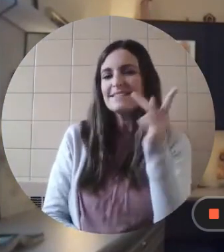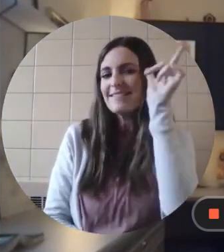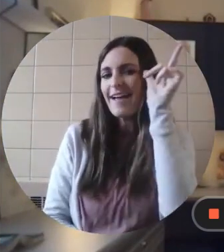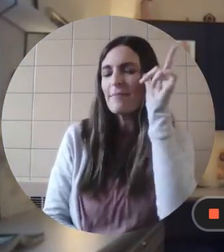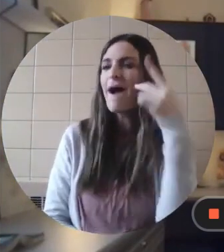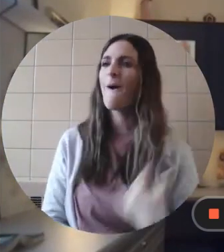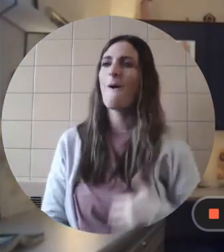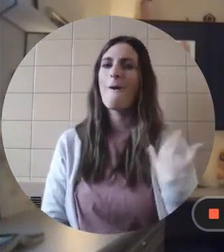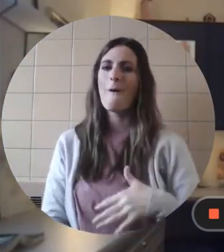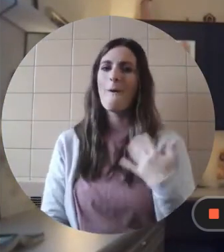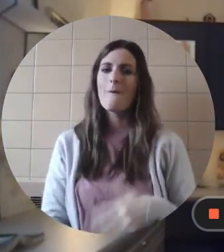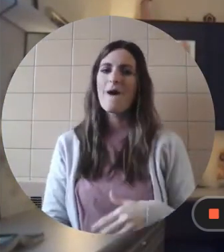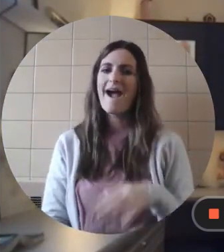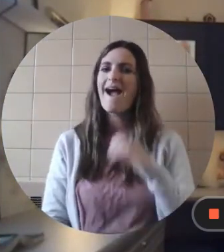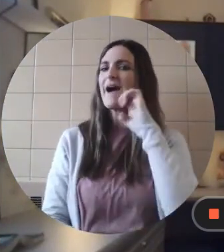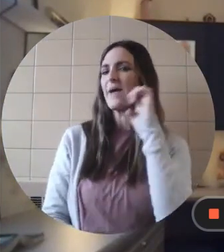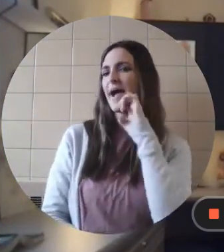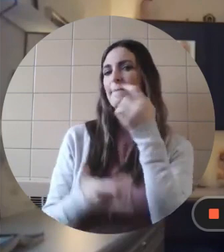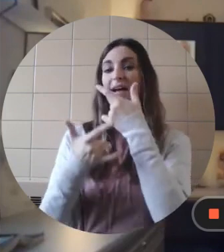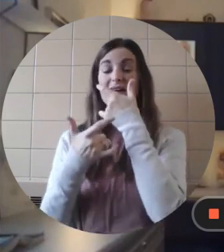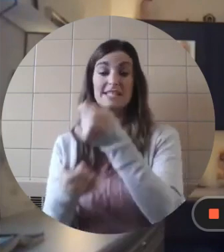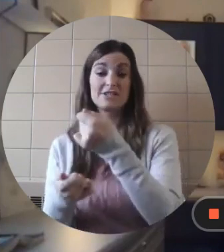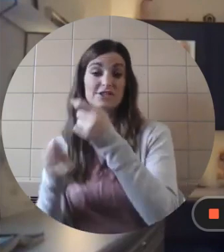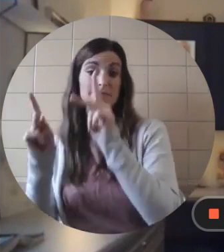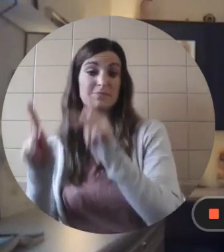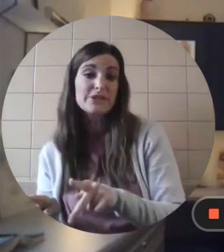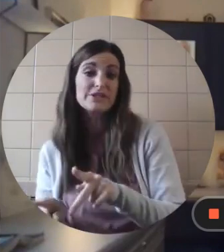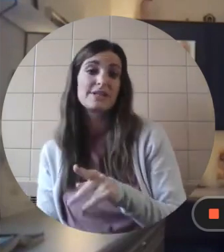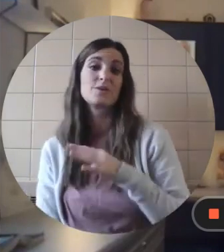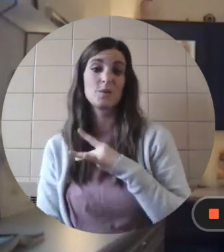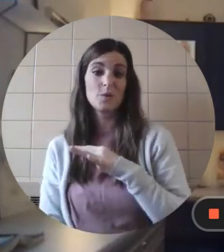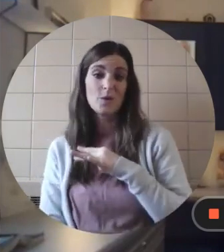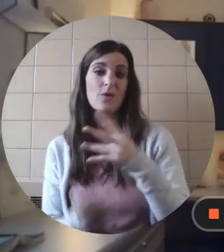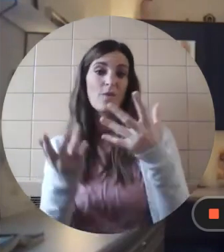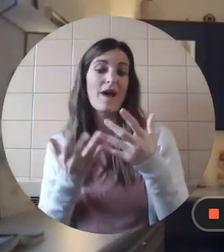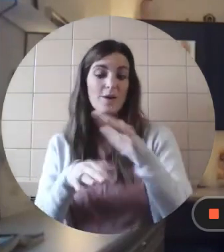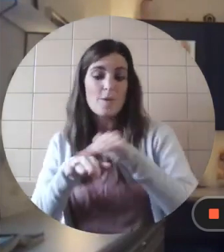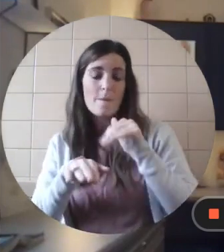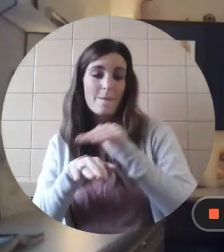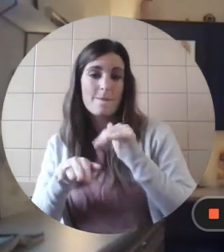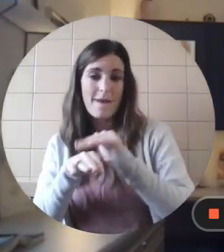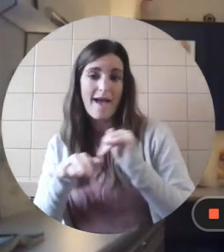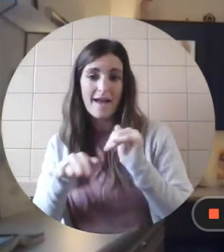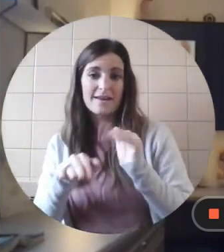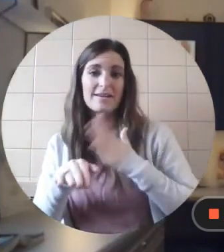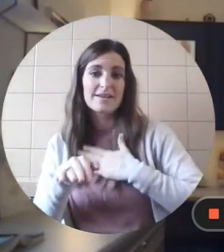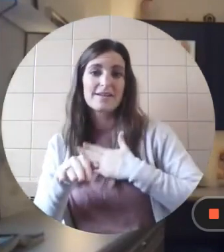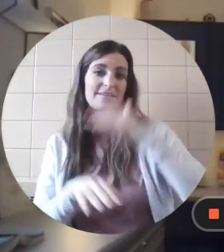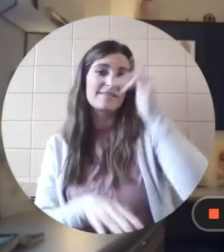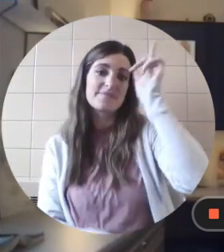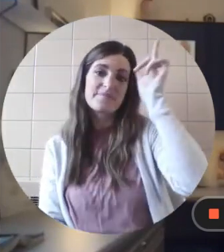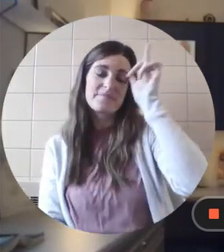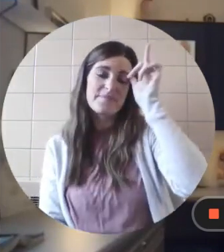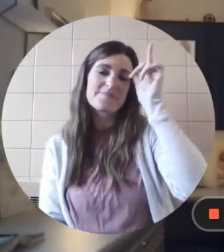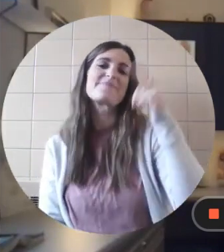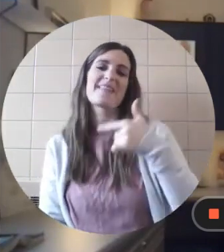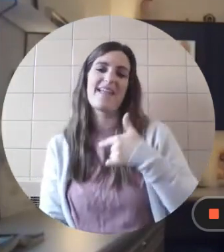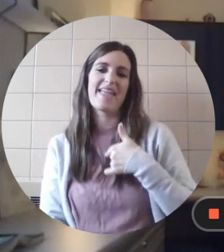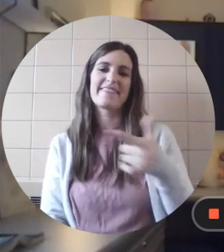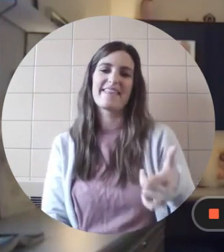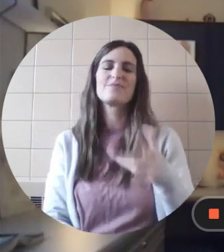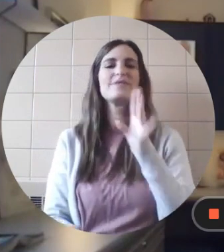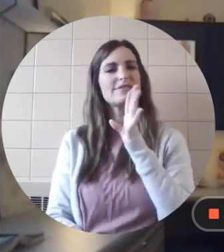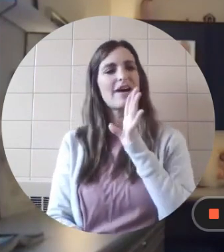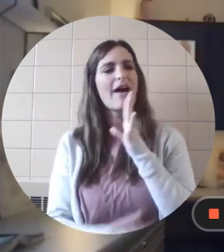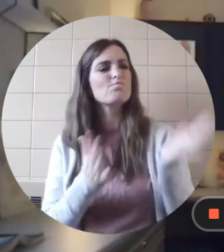Wow, she'd think, Emma's so interesting. She'd ask if she could pet Lappy. I'd say sure, and then we'd talk. I was pretty